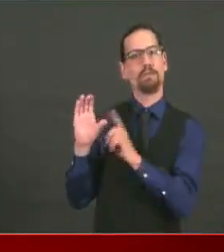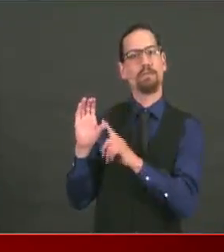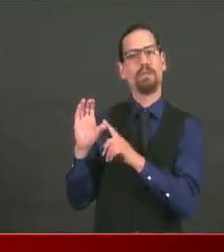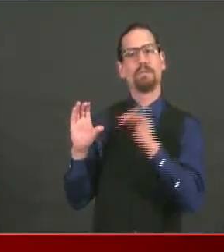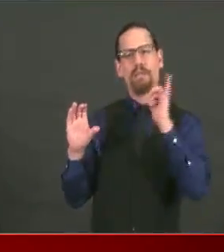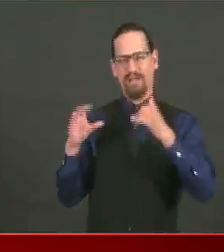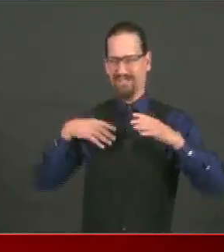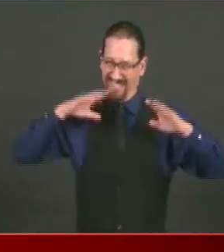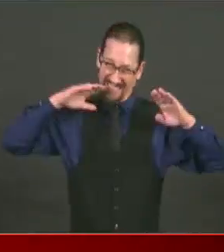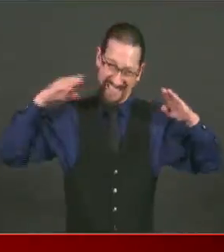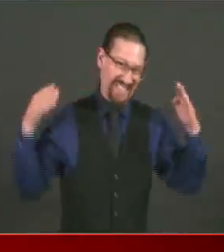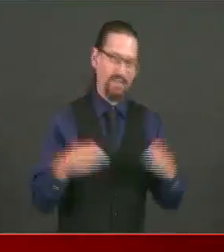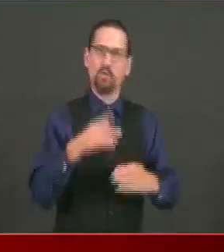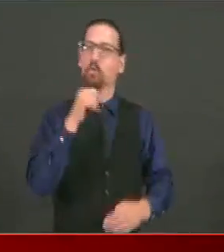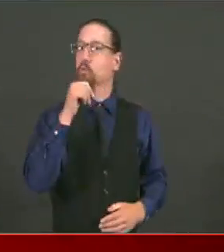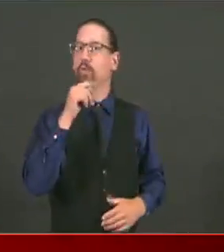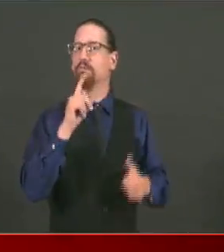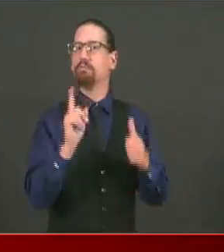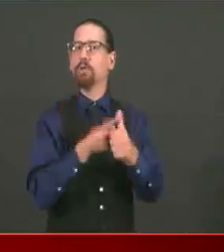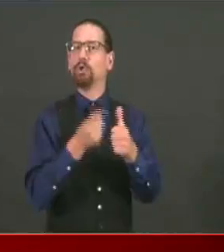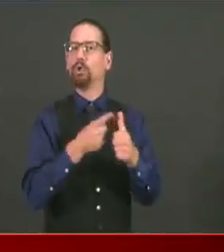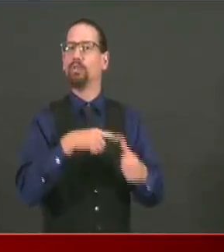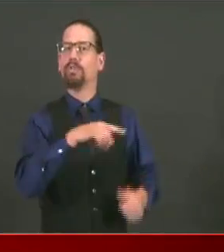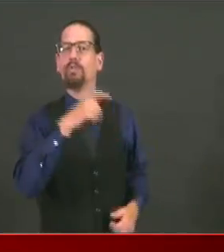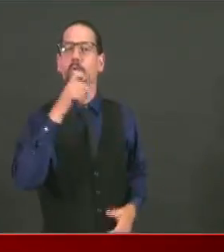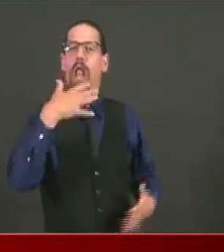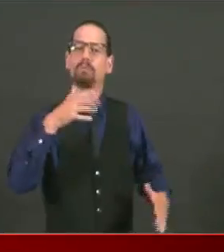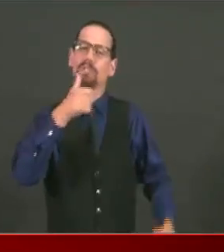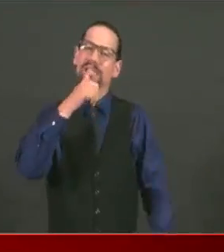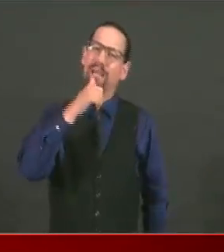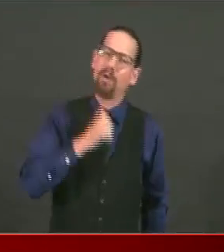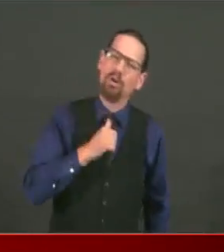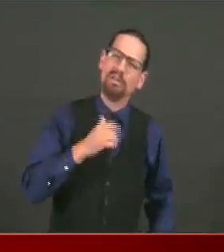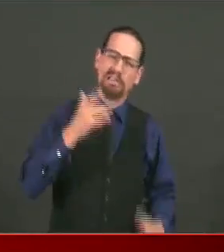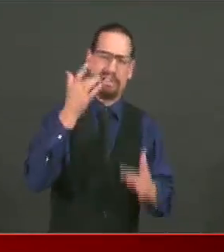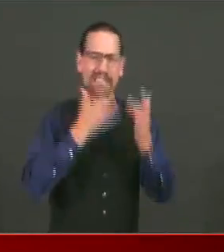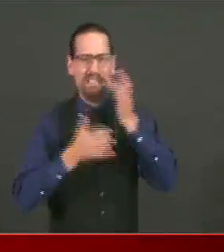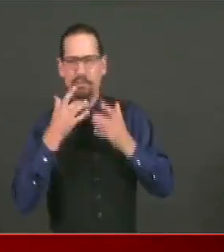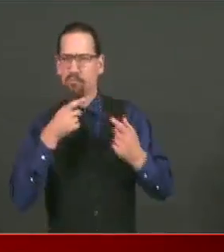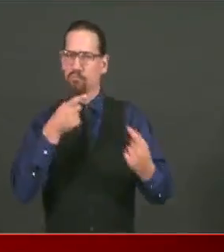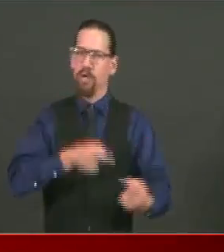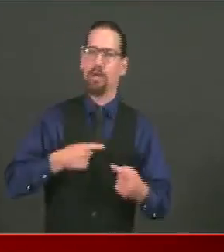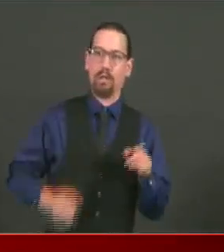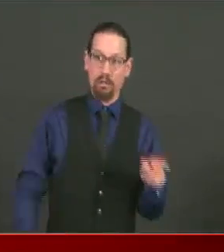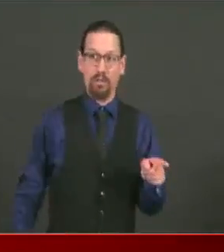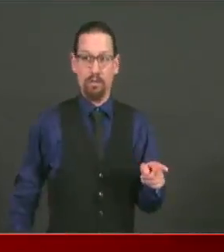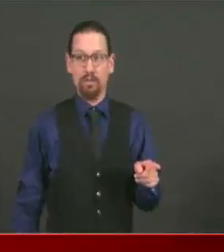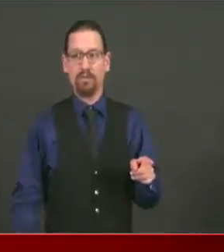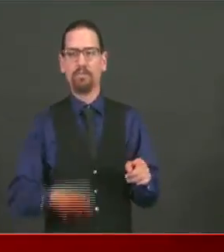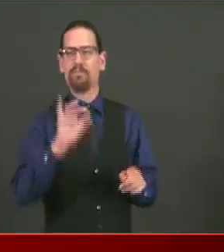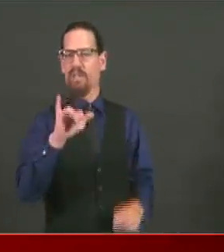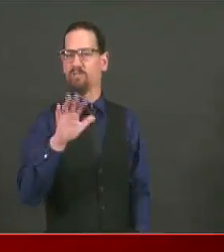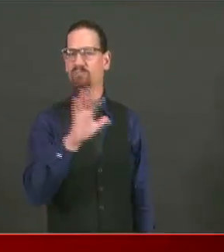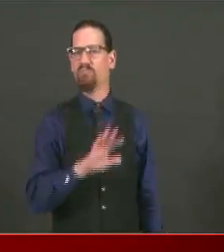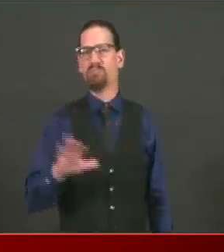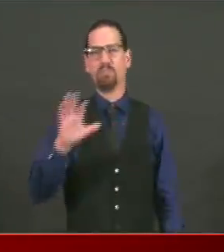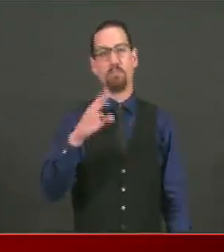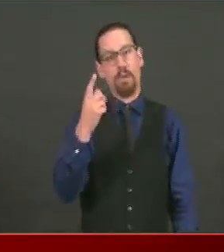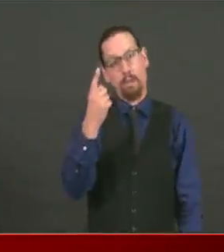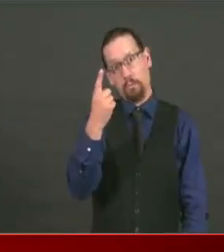here's what we know. We know that one-third of our unemployment filings so far have been in three industries: